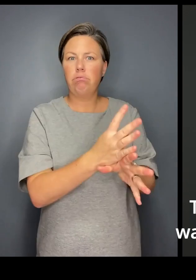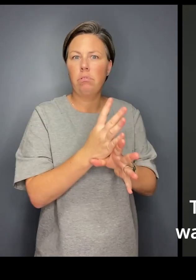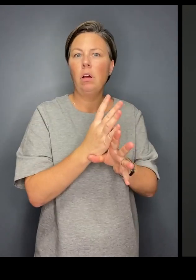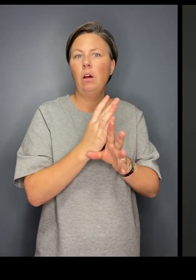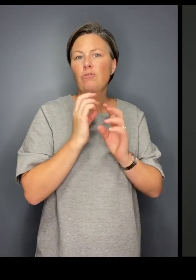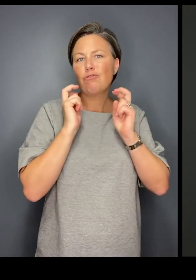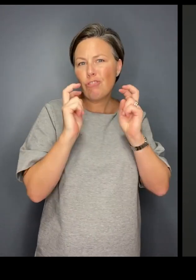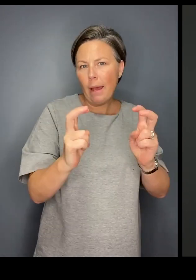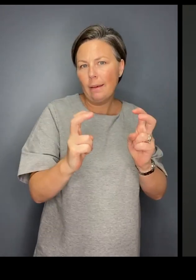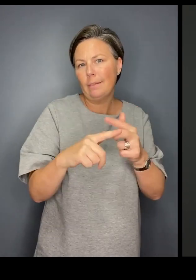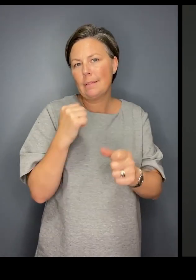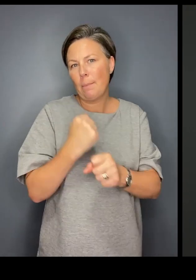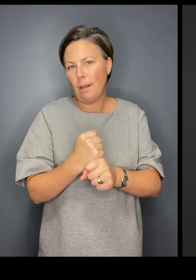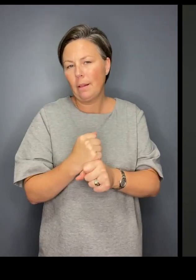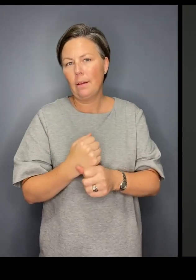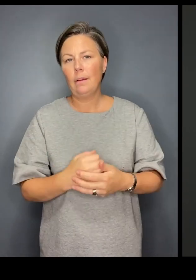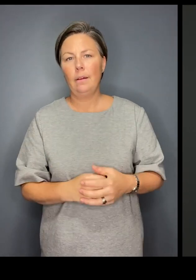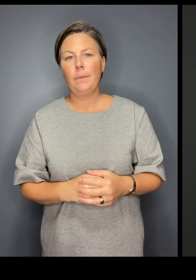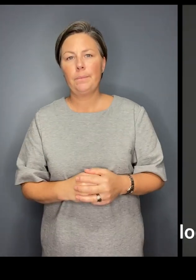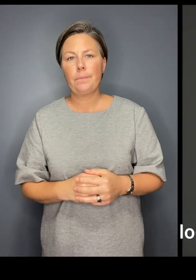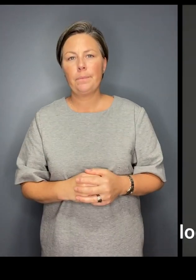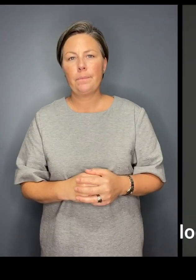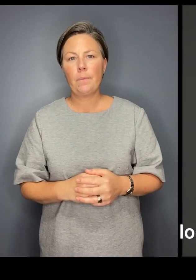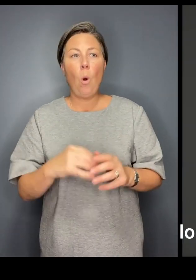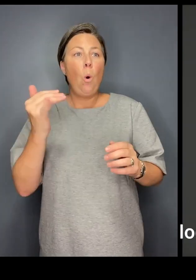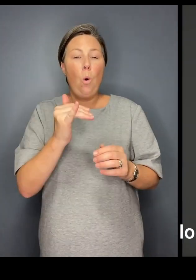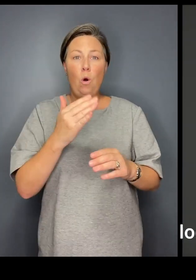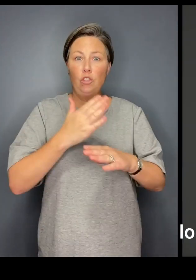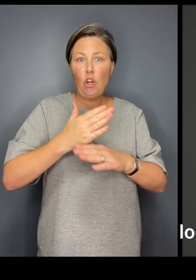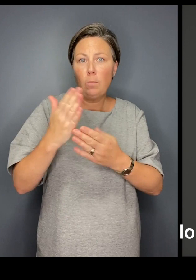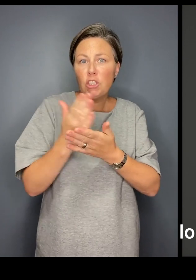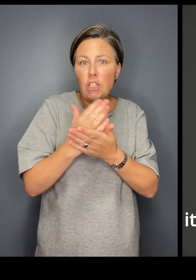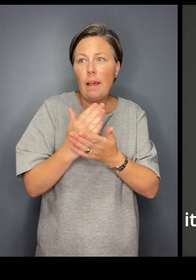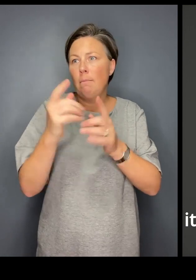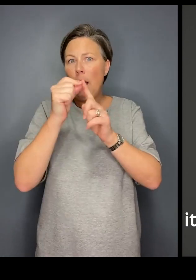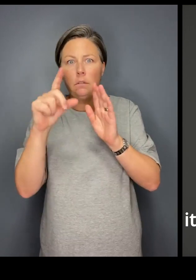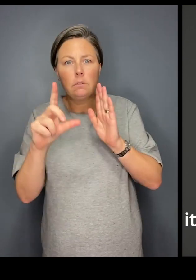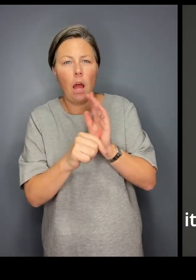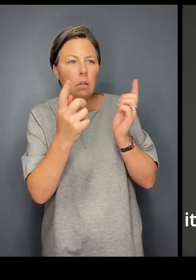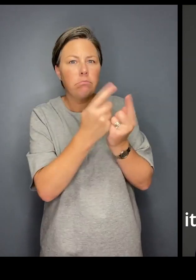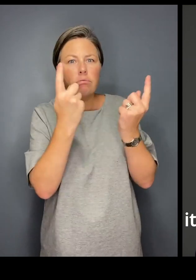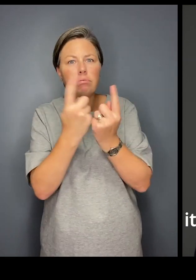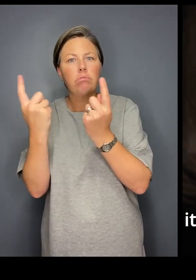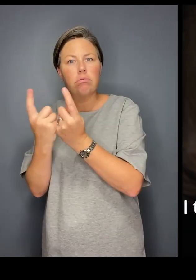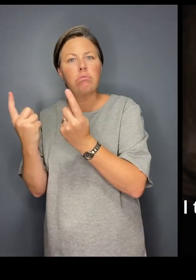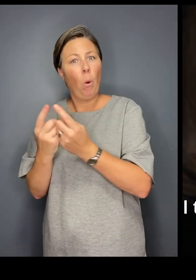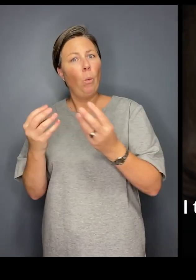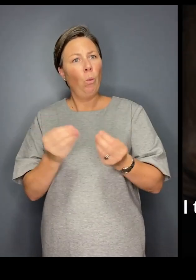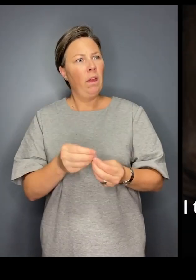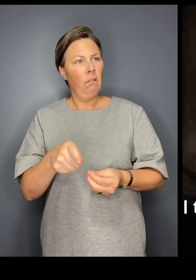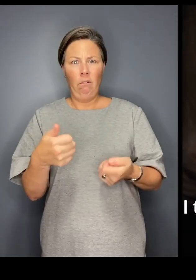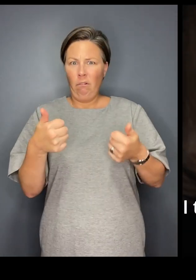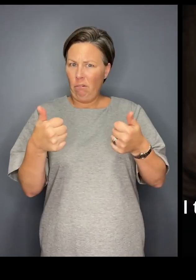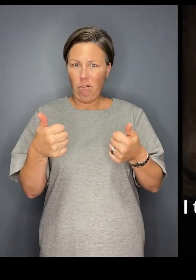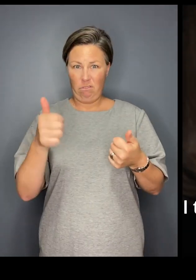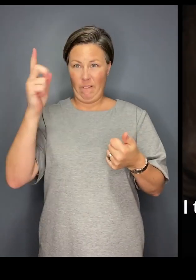can make sure workplaces are staying accessible at all levels. Absolutely, and not looking at that as a burden, it actually can be an asset. I think it's really